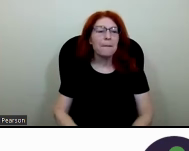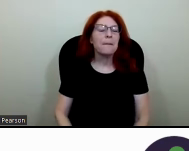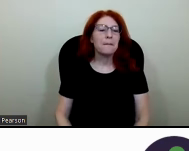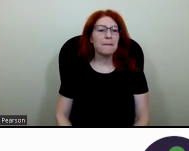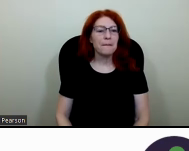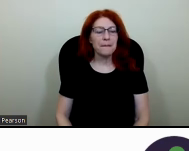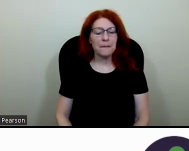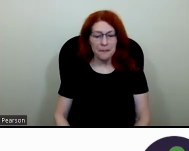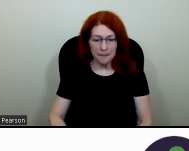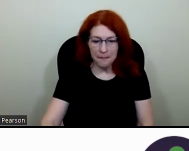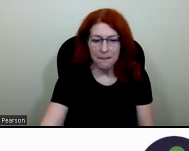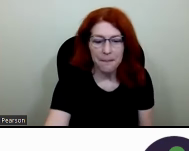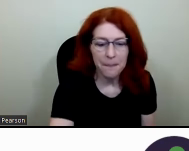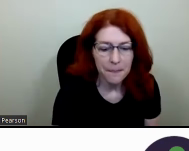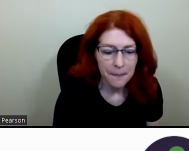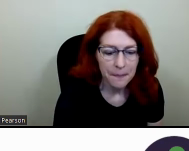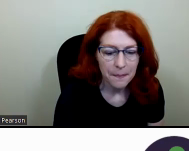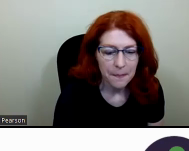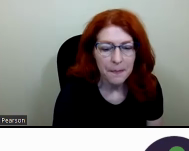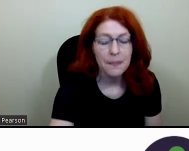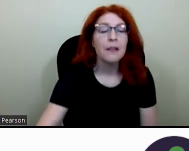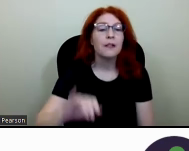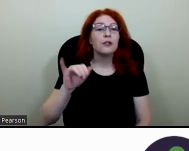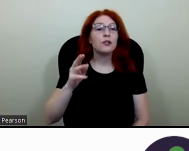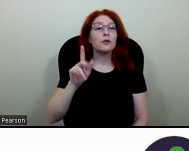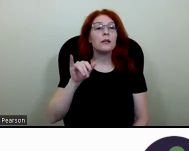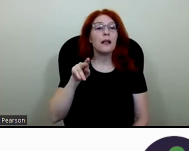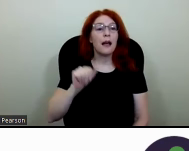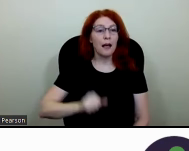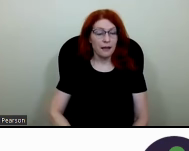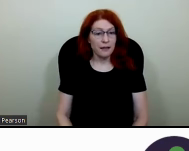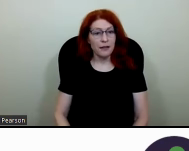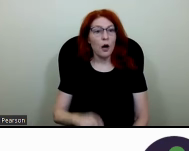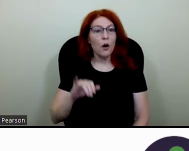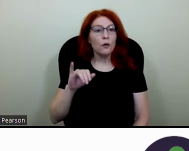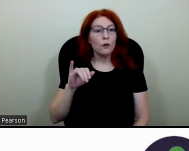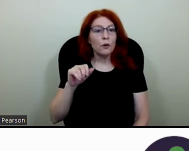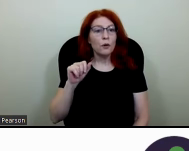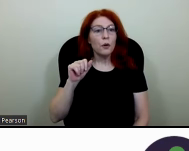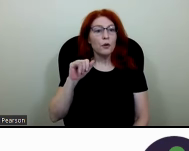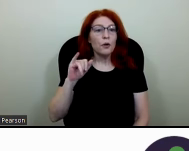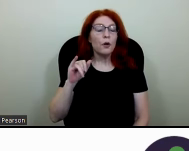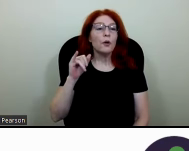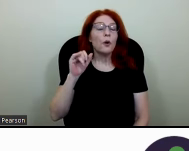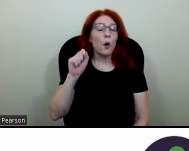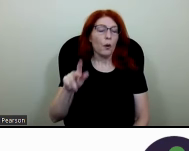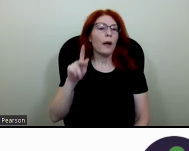you folks. So, all right, Juliana. So I have a, before we get